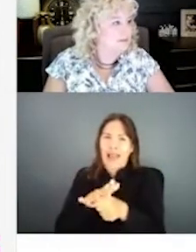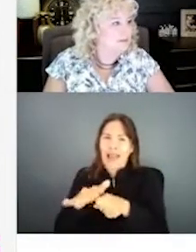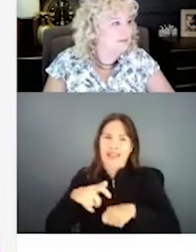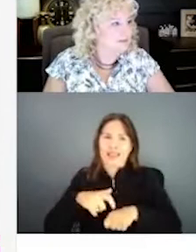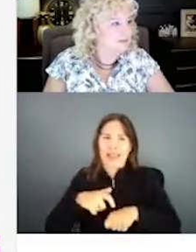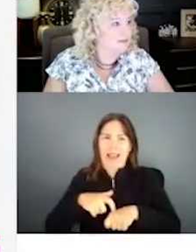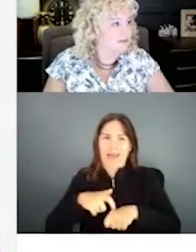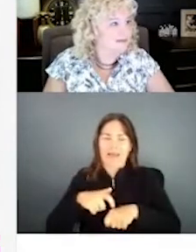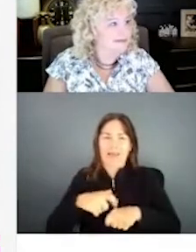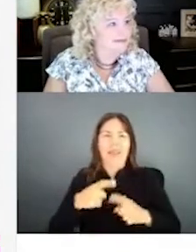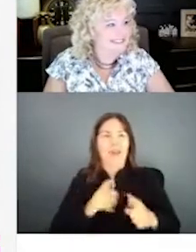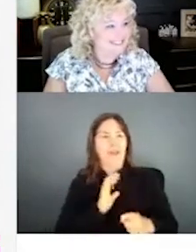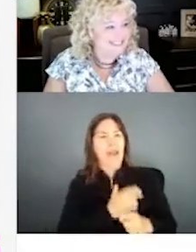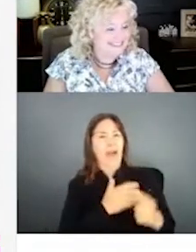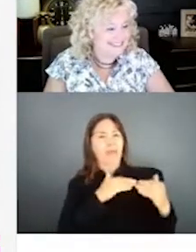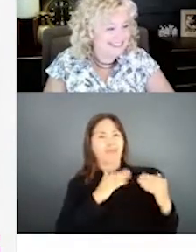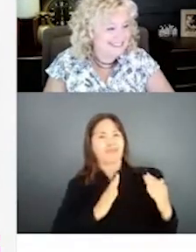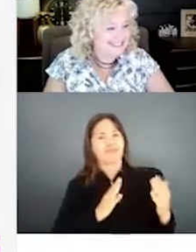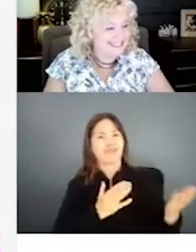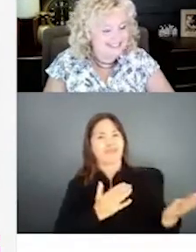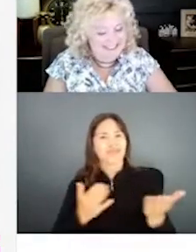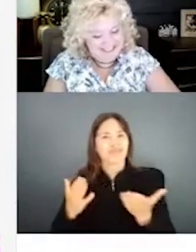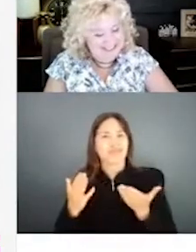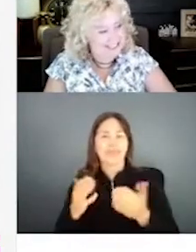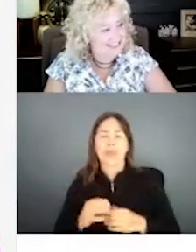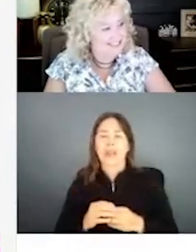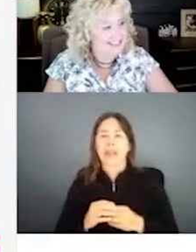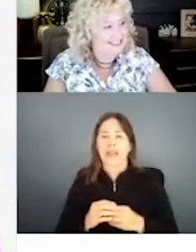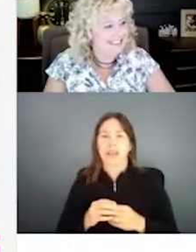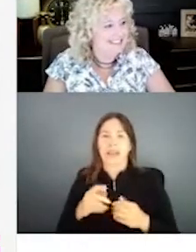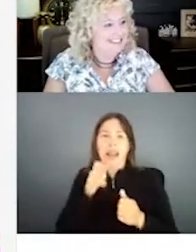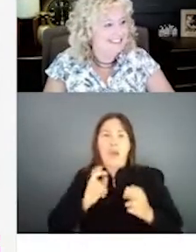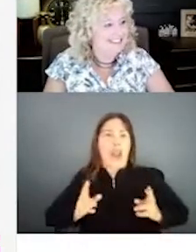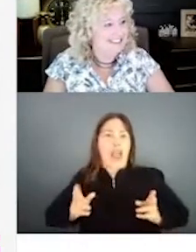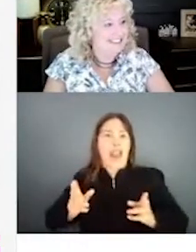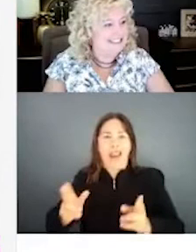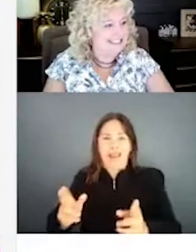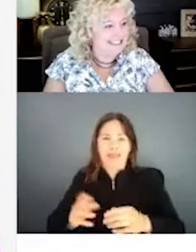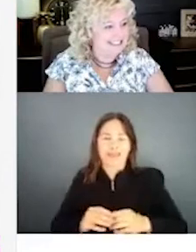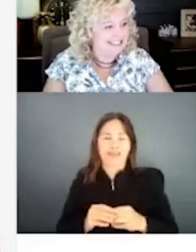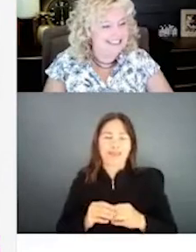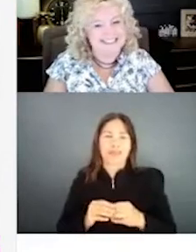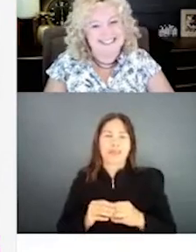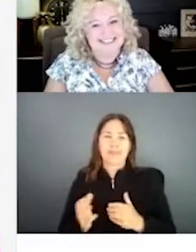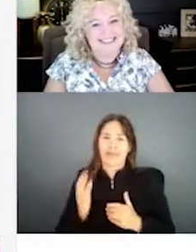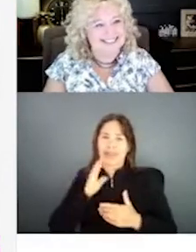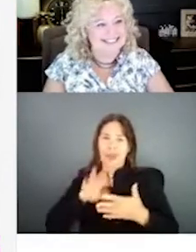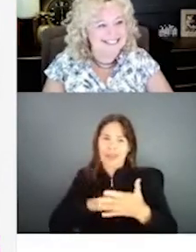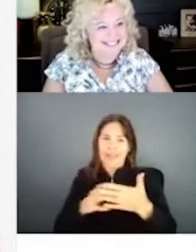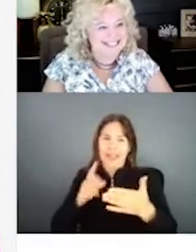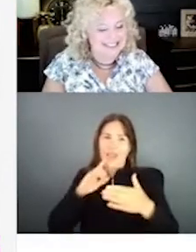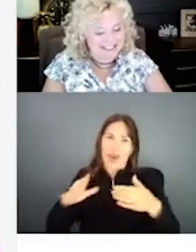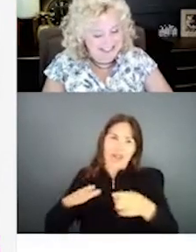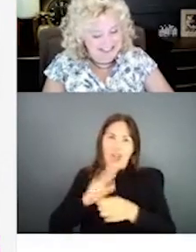our colleagues and didn't have to rush anything. So even though it's scheduled for the 2 hours,